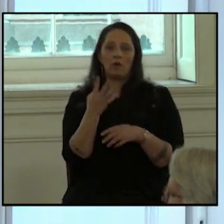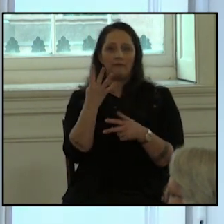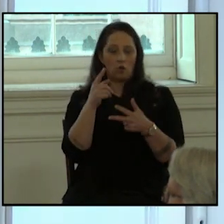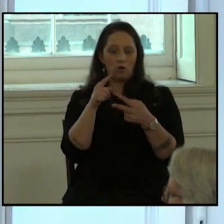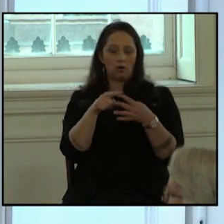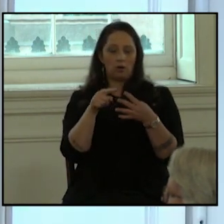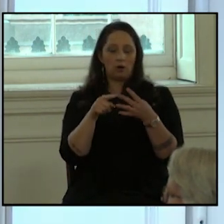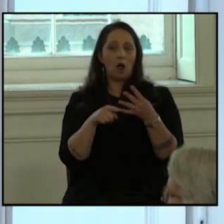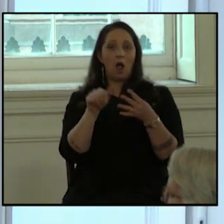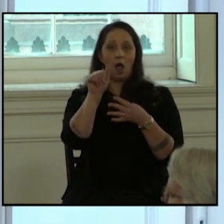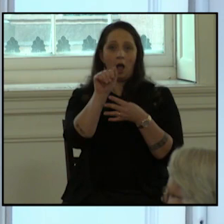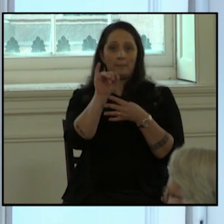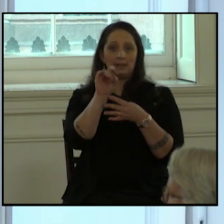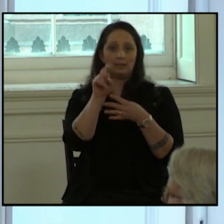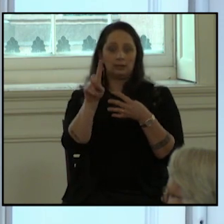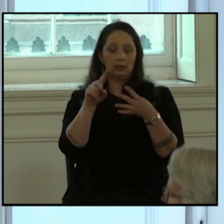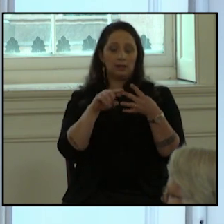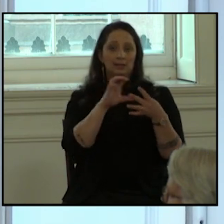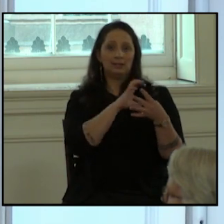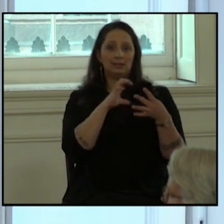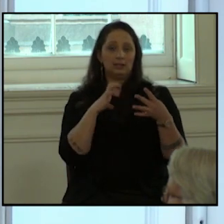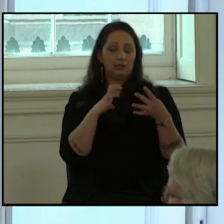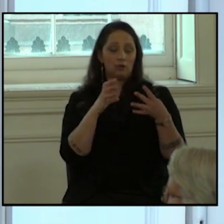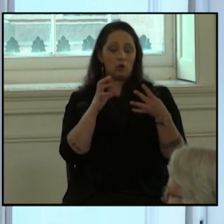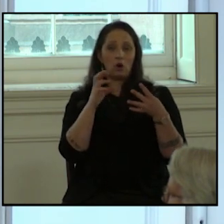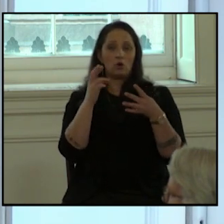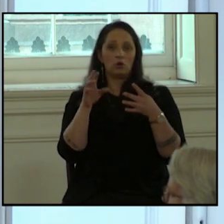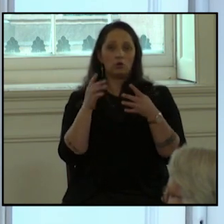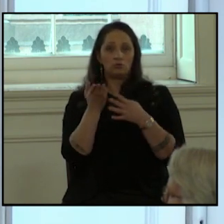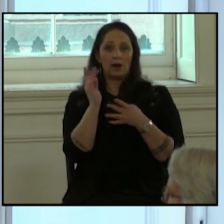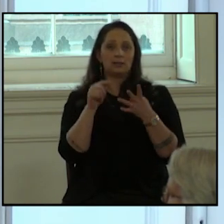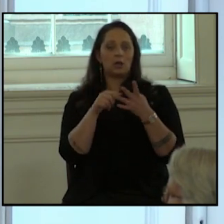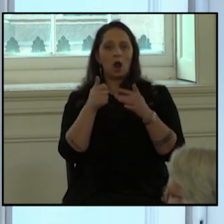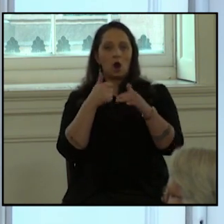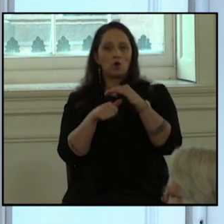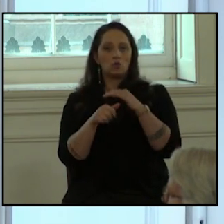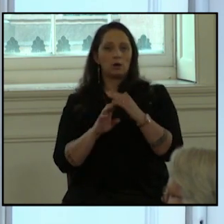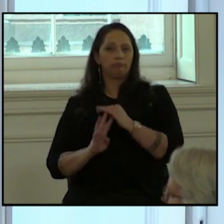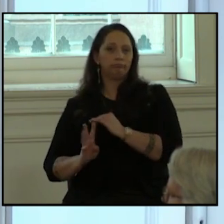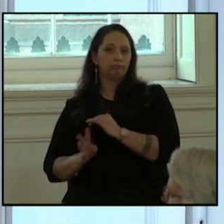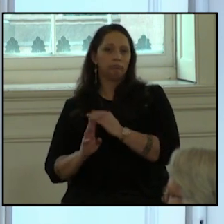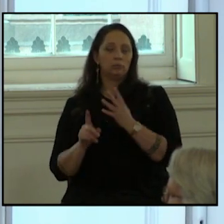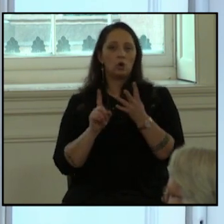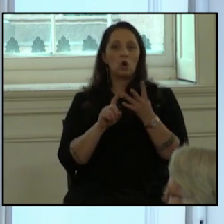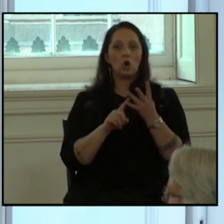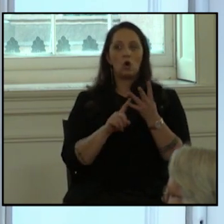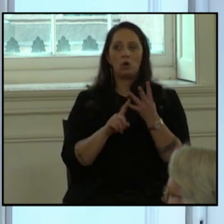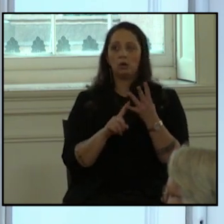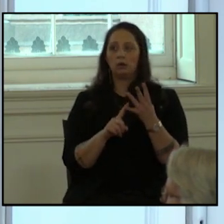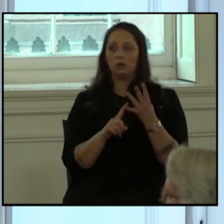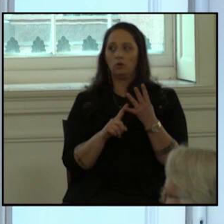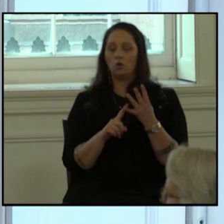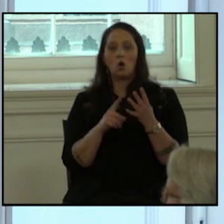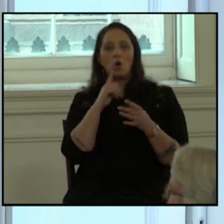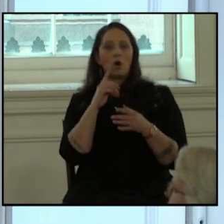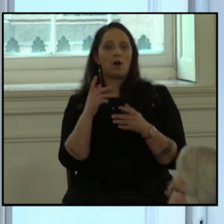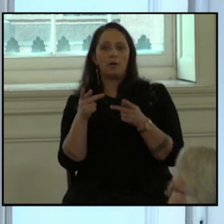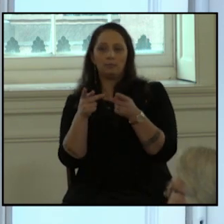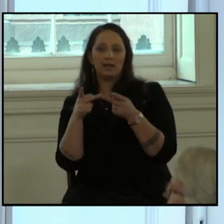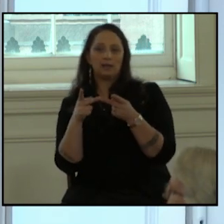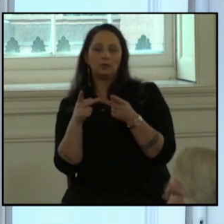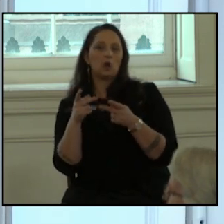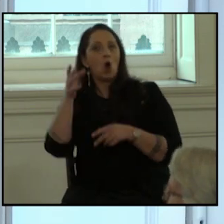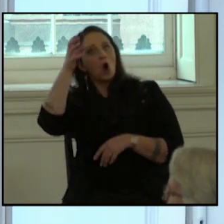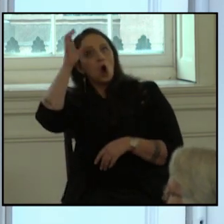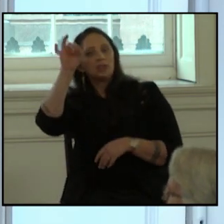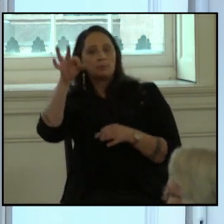categories of Amistad, Civil Rights, Underground Railroad, or Sites of Freedom, or conscious sites of freedom, or the